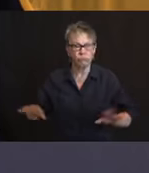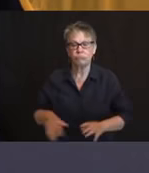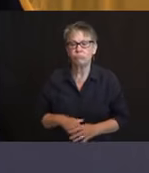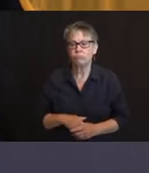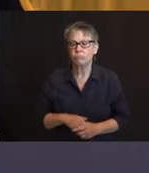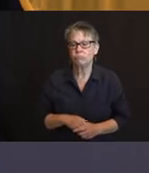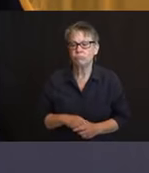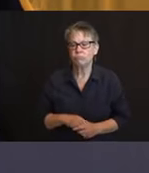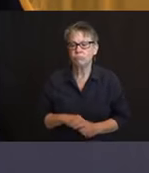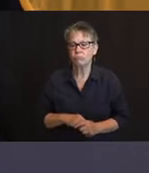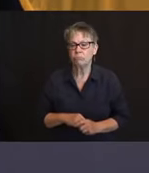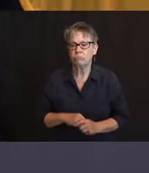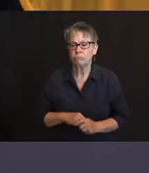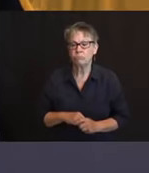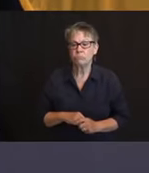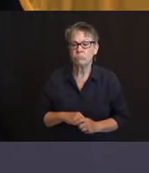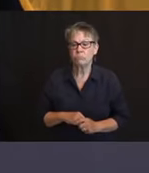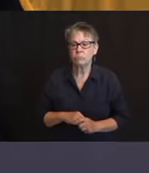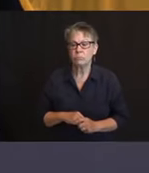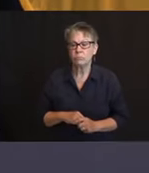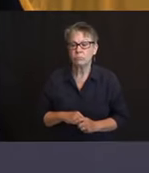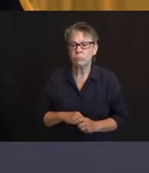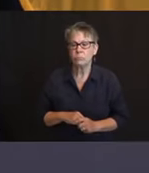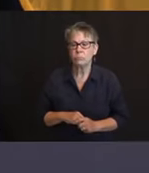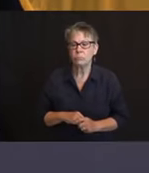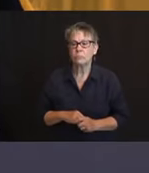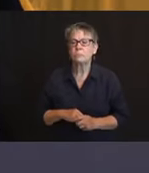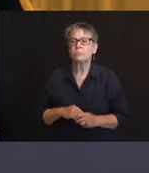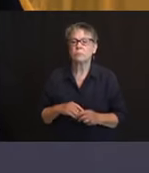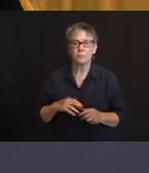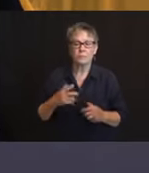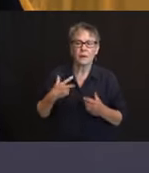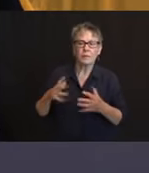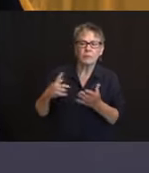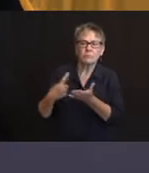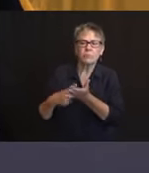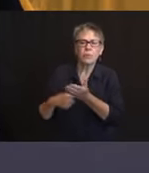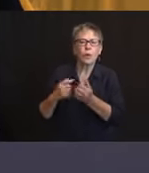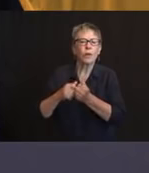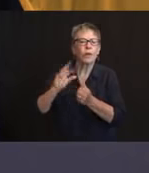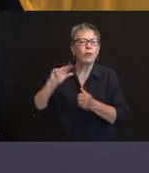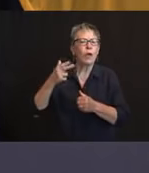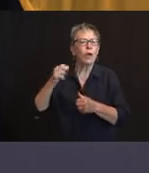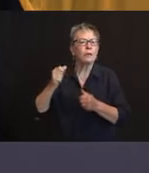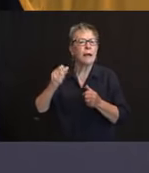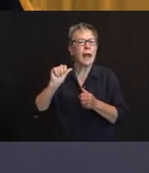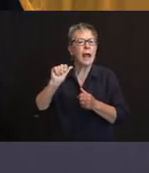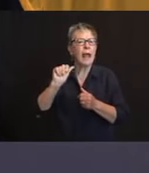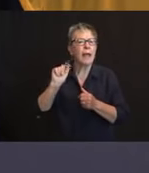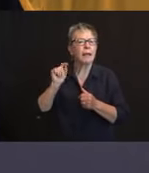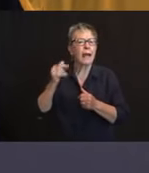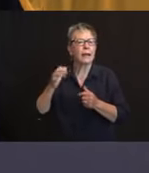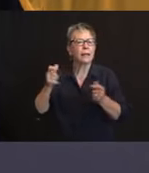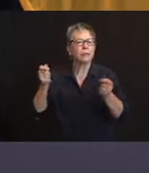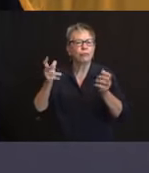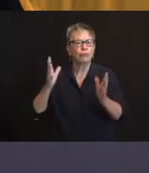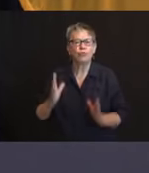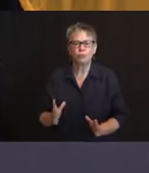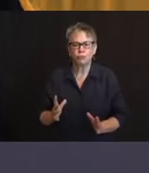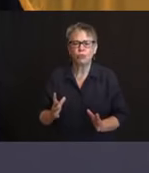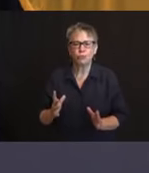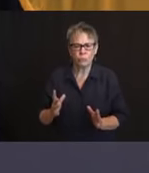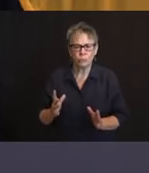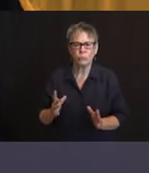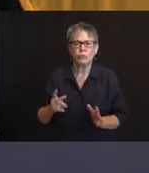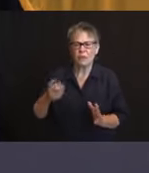Coach Vivian Stringer, Coach Steve Pikel, and also Coach Greg Schiano about the general